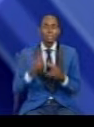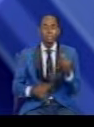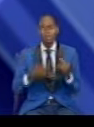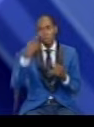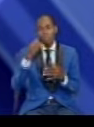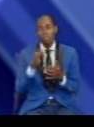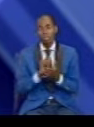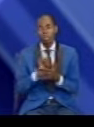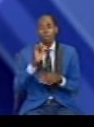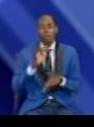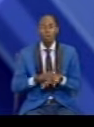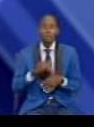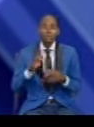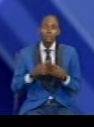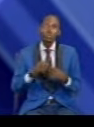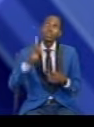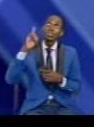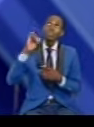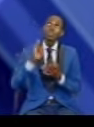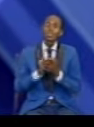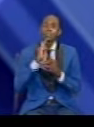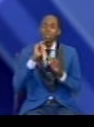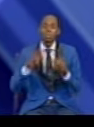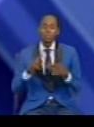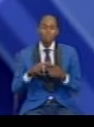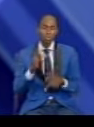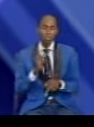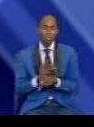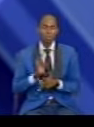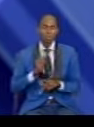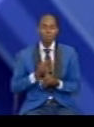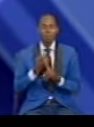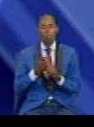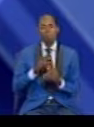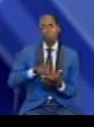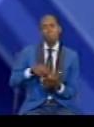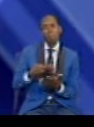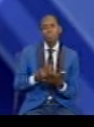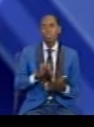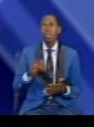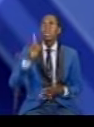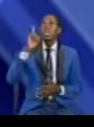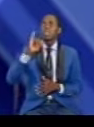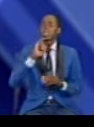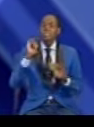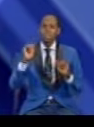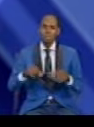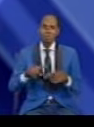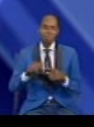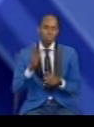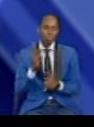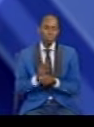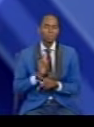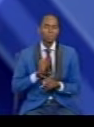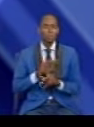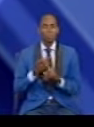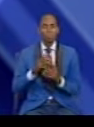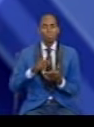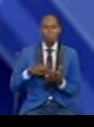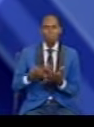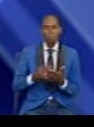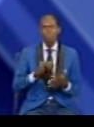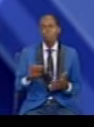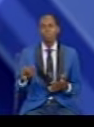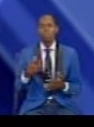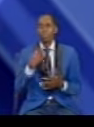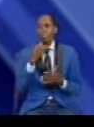him that is able to keep from falling. The Lord is able to keep us from falling. The Lord is able to keep us, and thank be to God. He